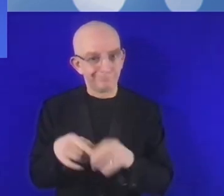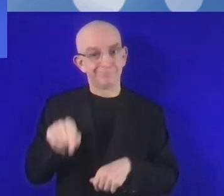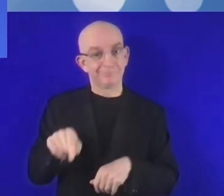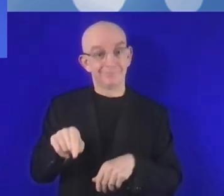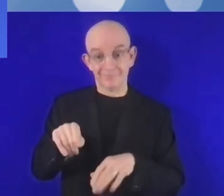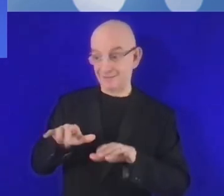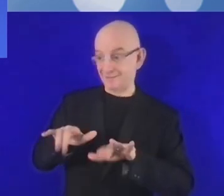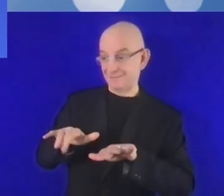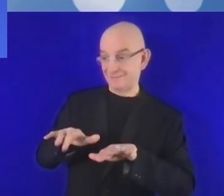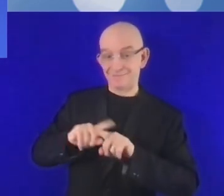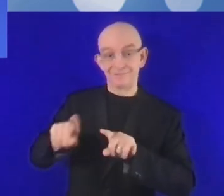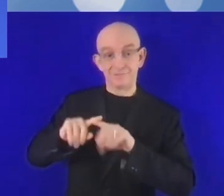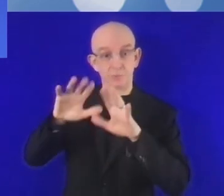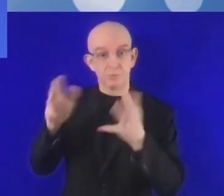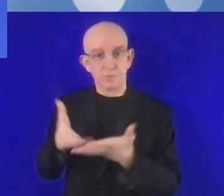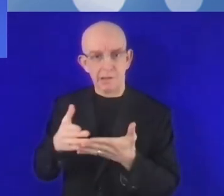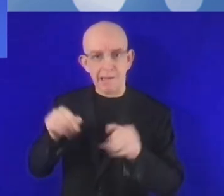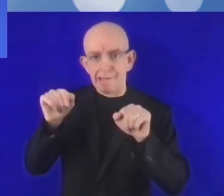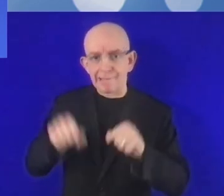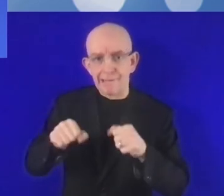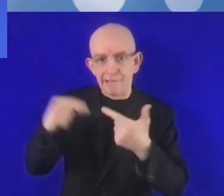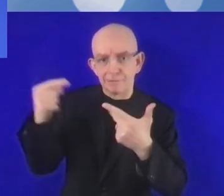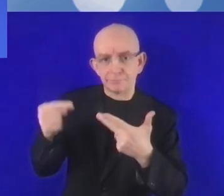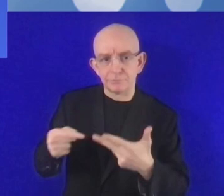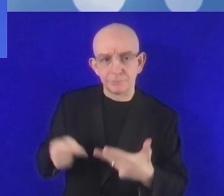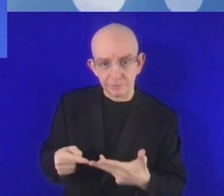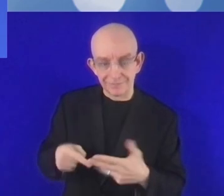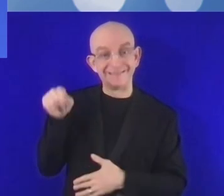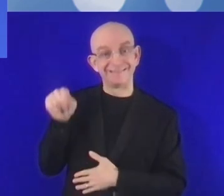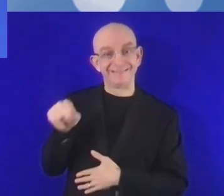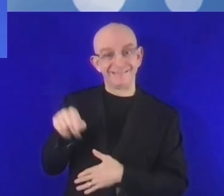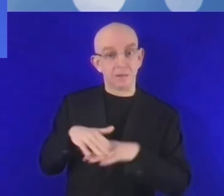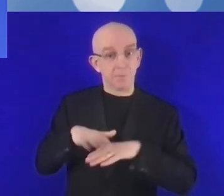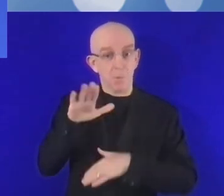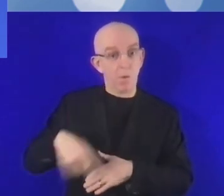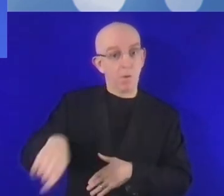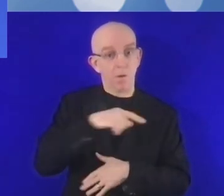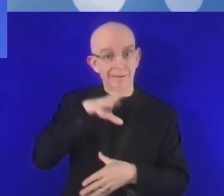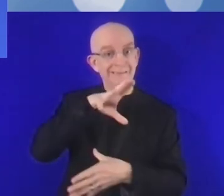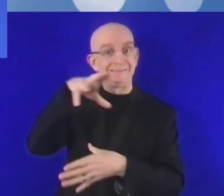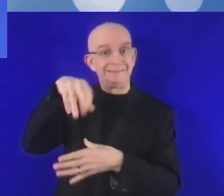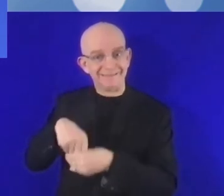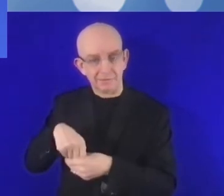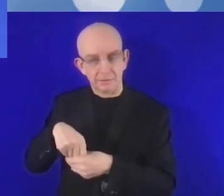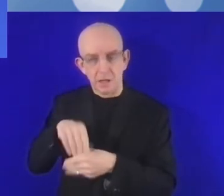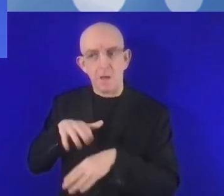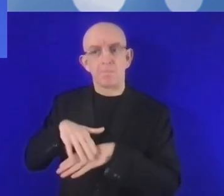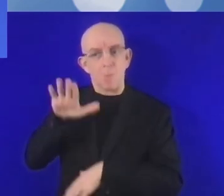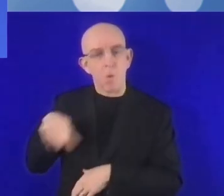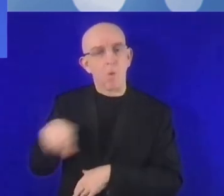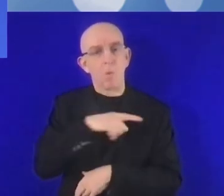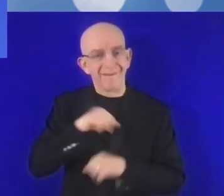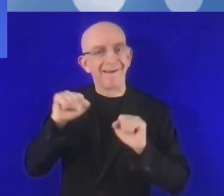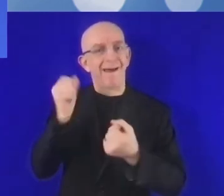the more we are affected by a number of concerns related to the digital world. The fourth area that was